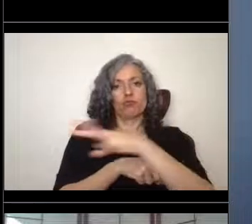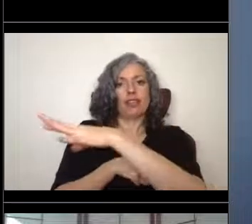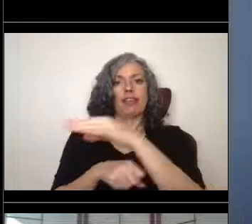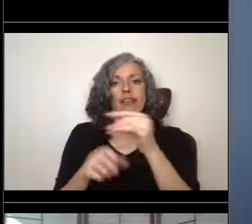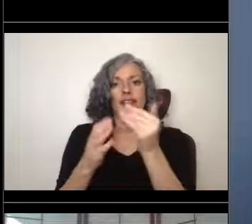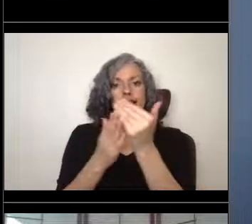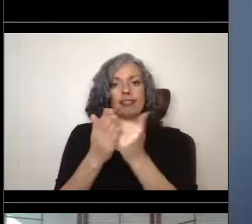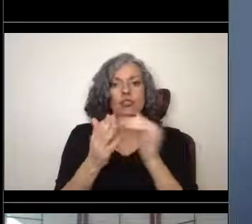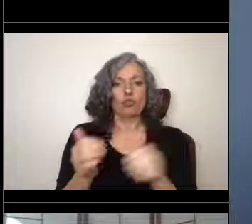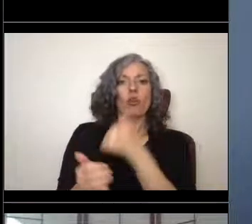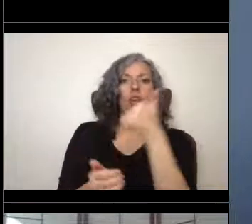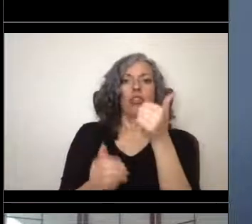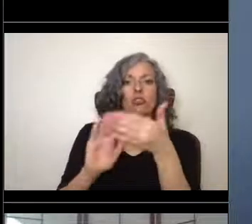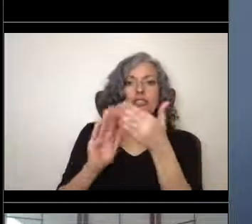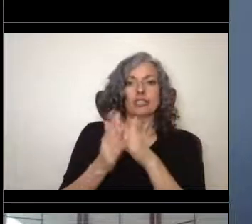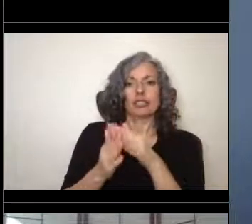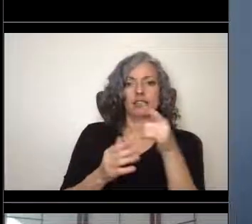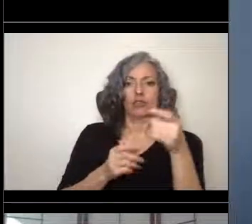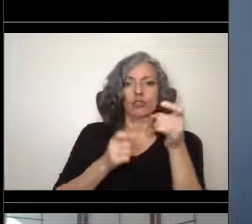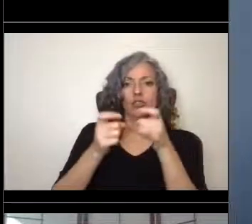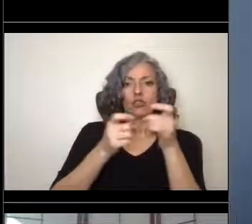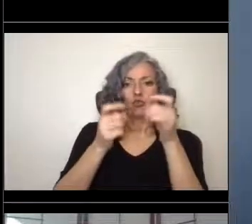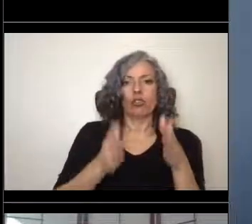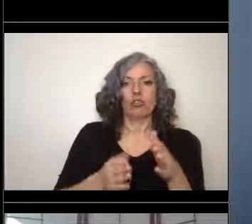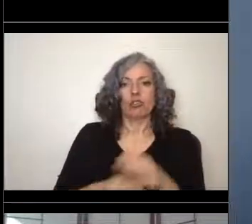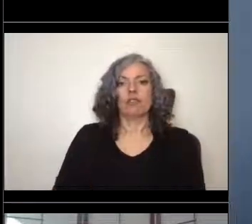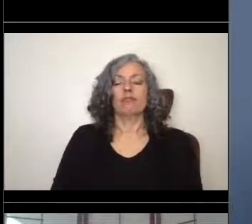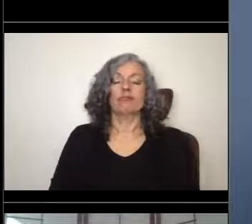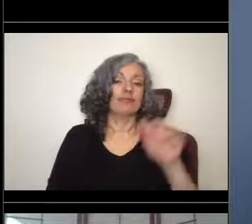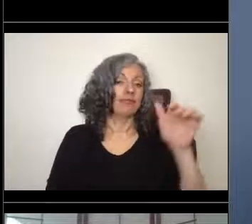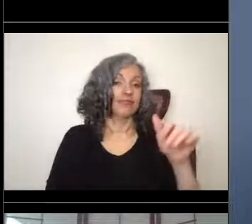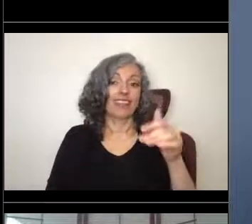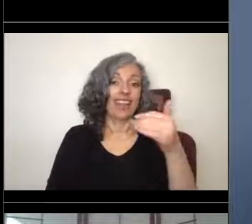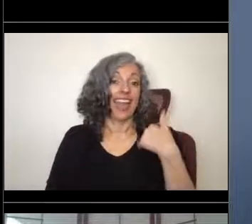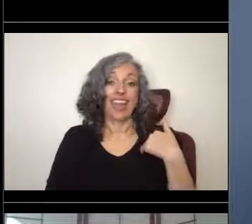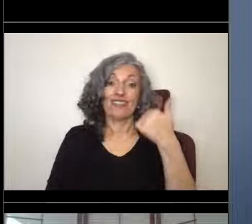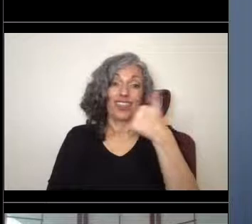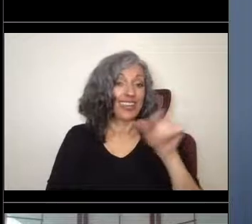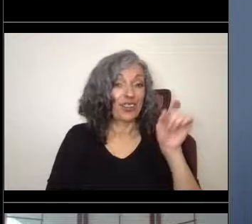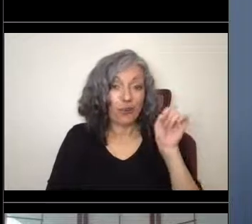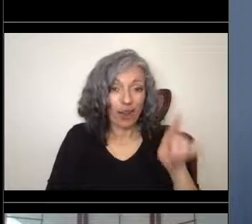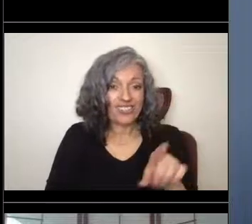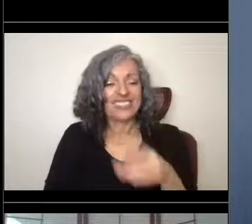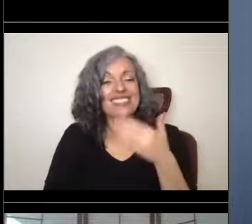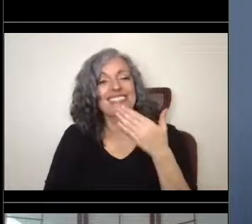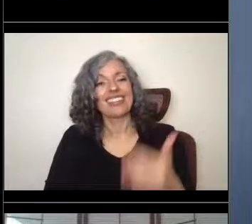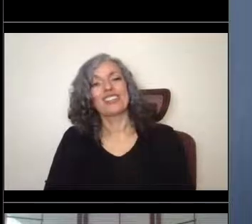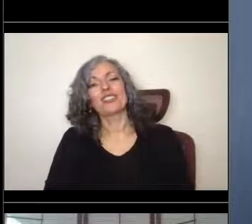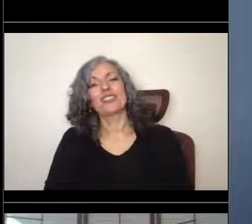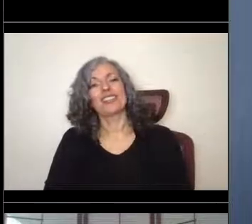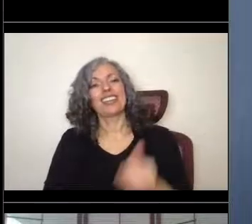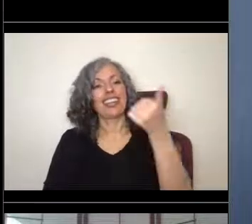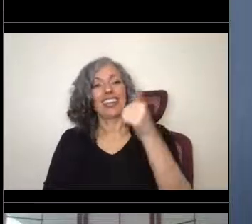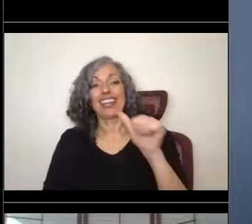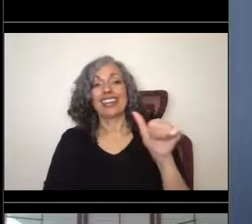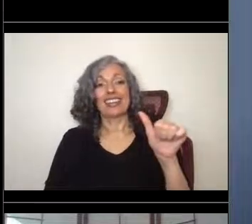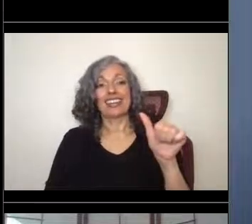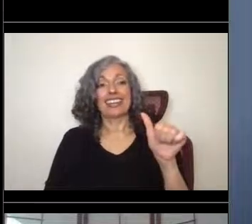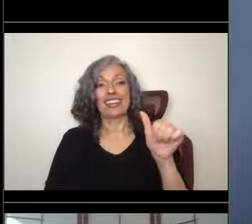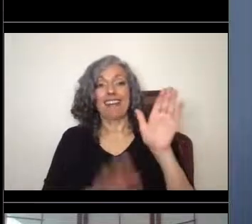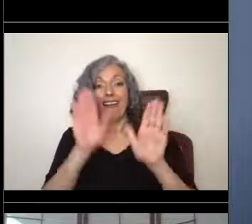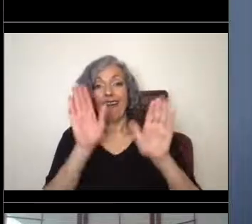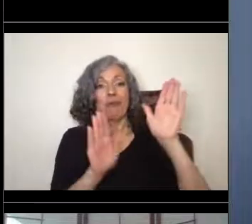to the State Controller. Are there any questions? Thank you. Are there any public commenters on this item? We